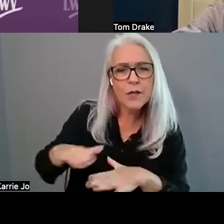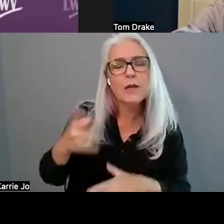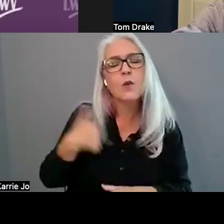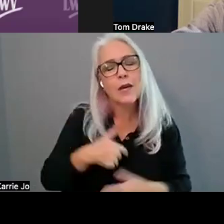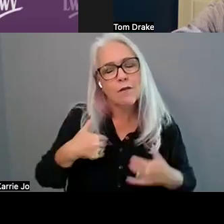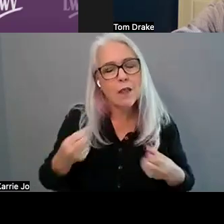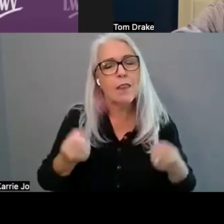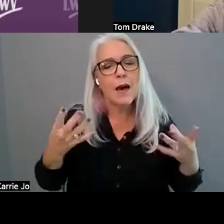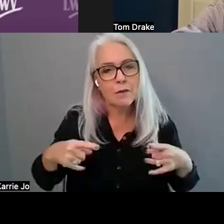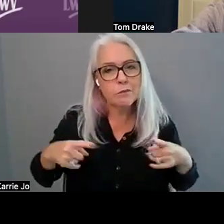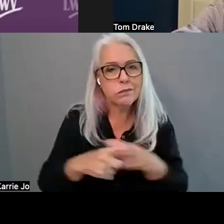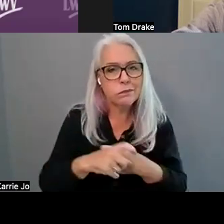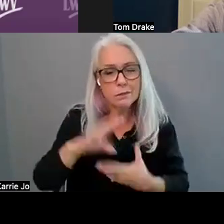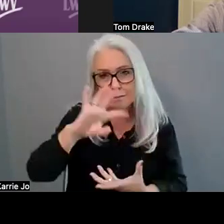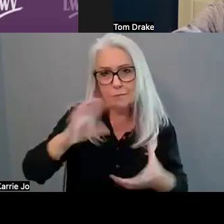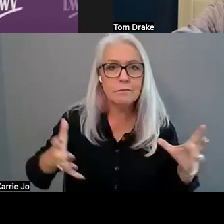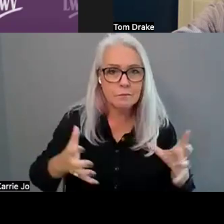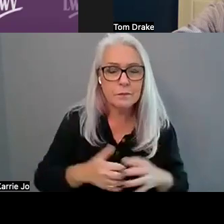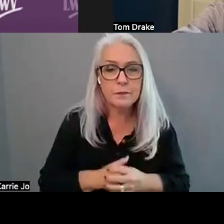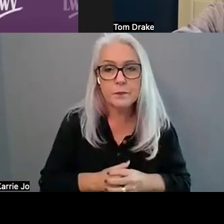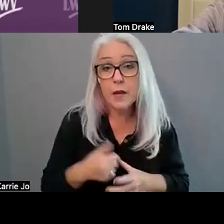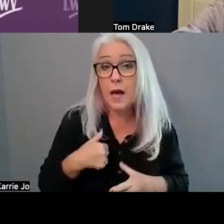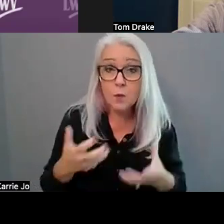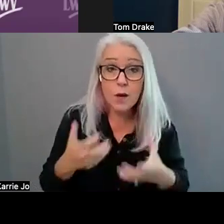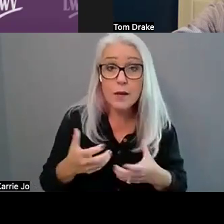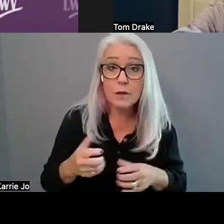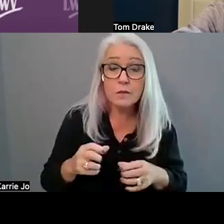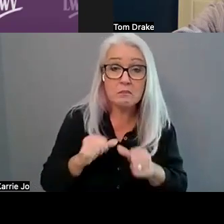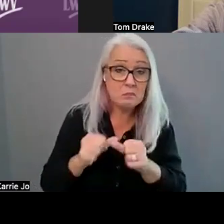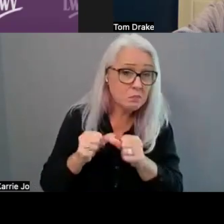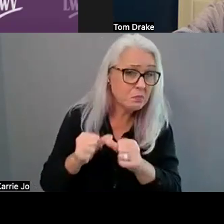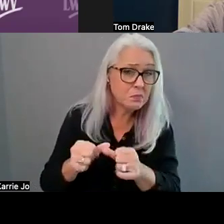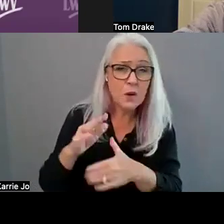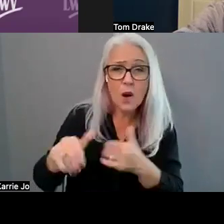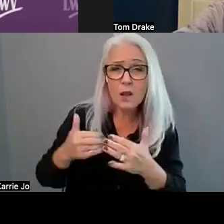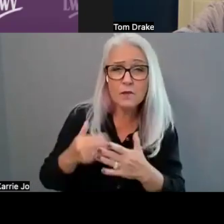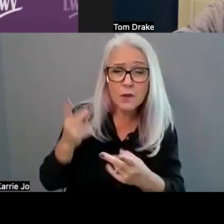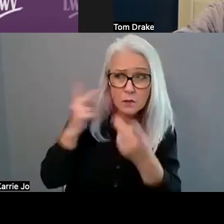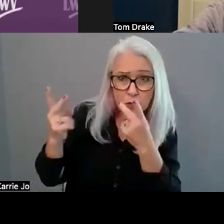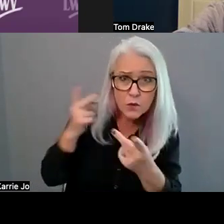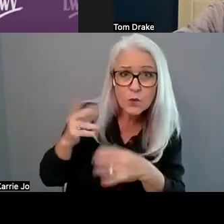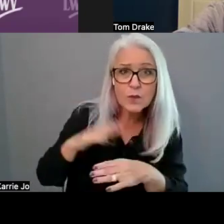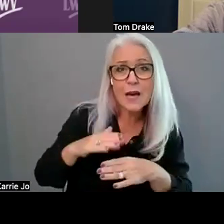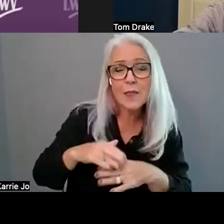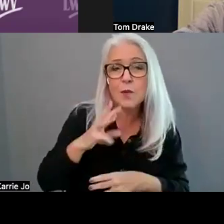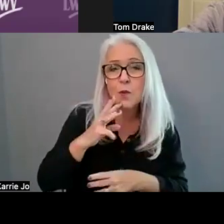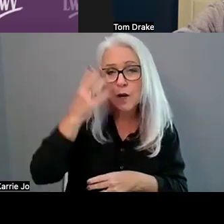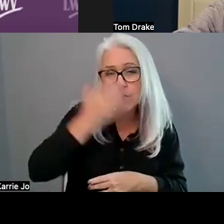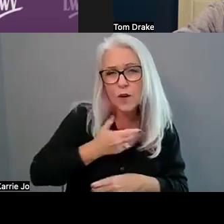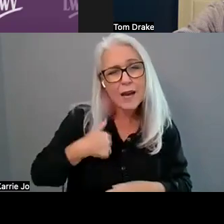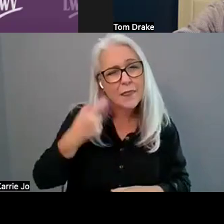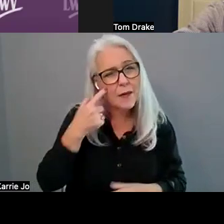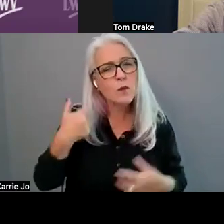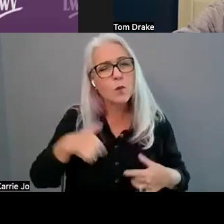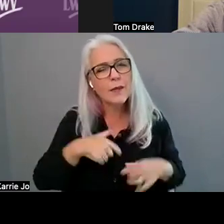conflicts. I also want to preserve as many of the views down on the waterfront, and I think that we can be smart about